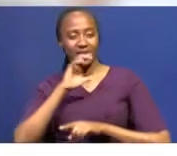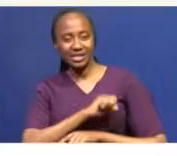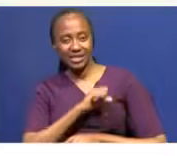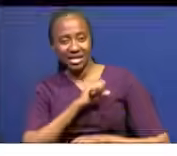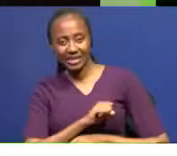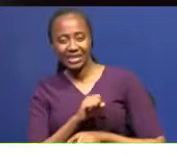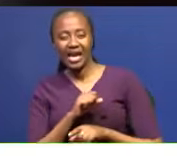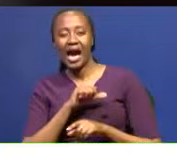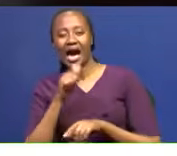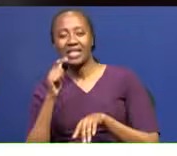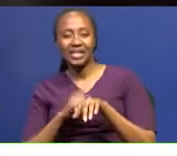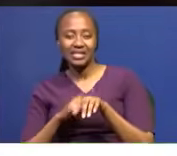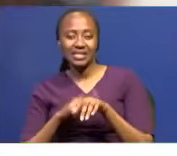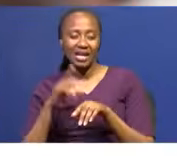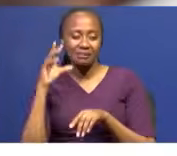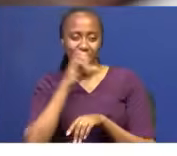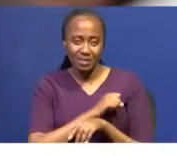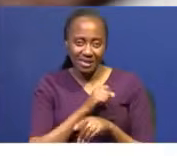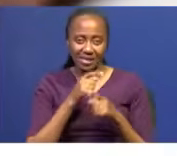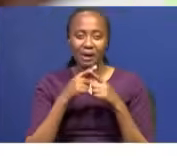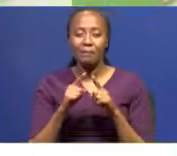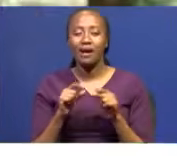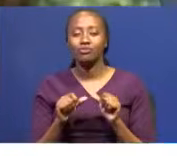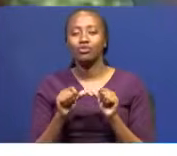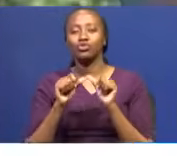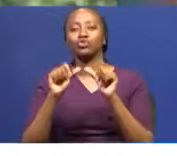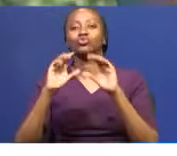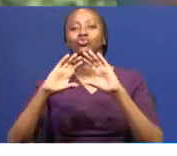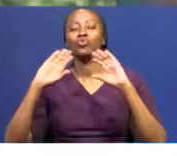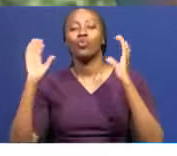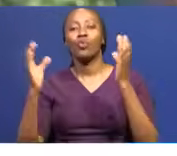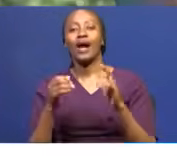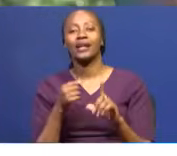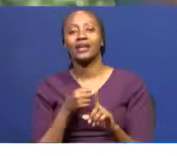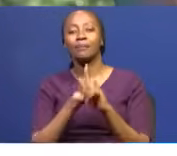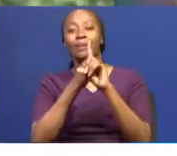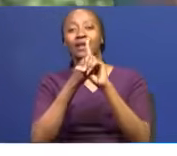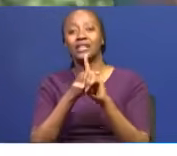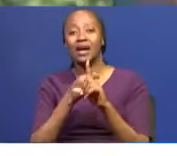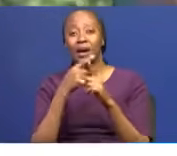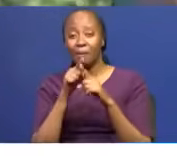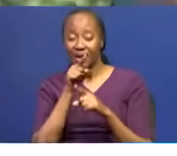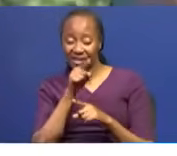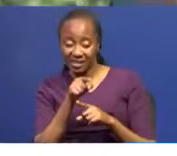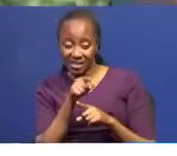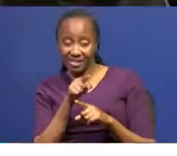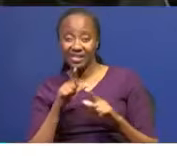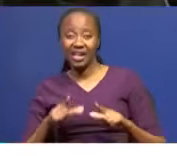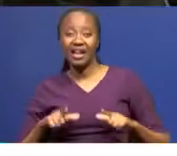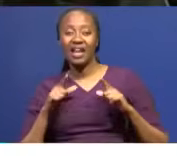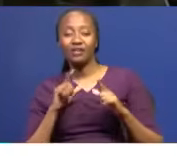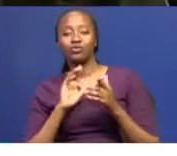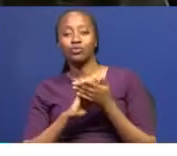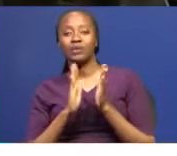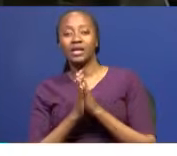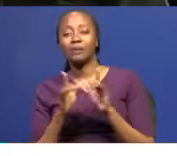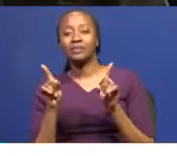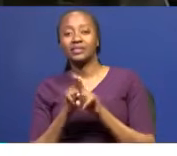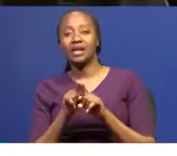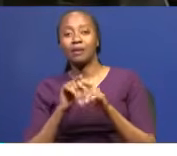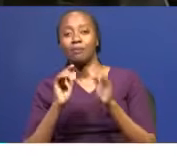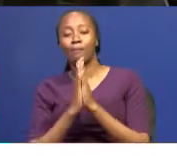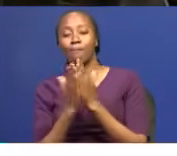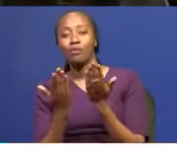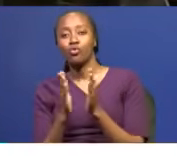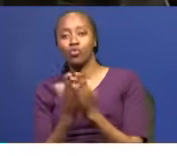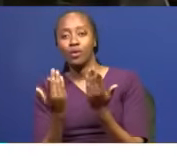and scarcity, to resilience and global impact. My life, I would like it to be read like a book. But also it has been a